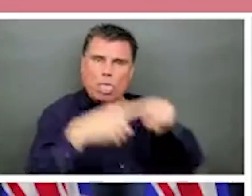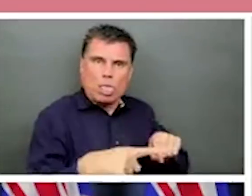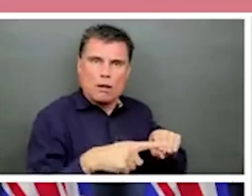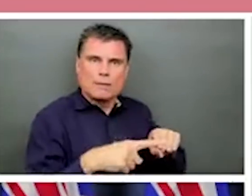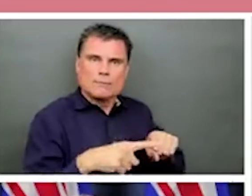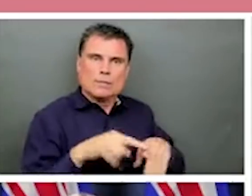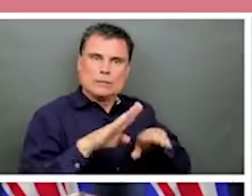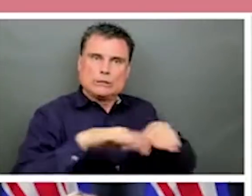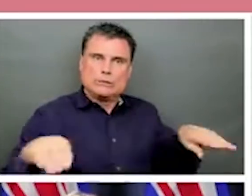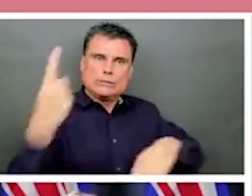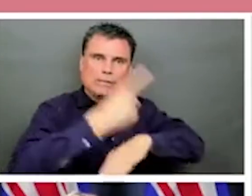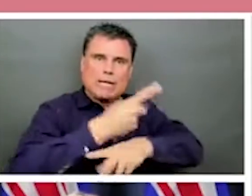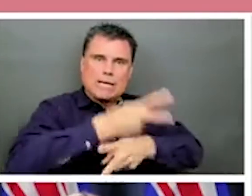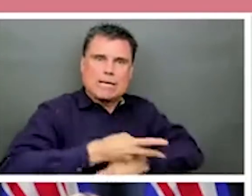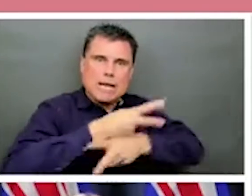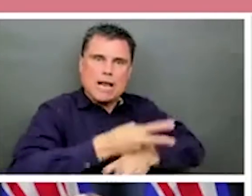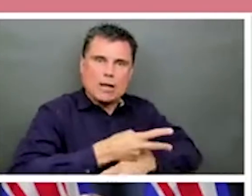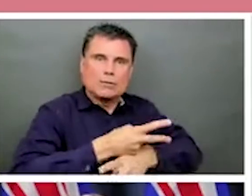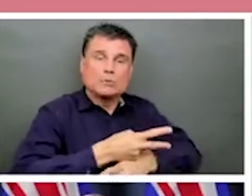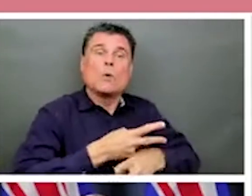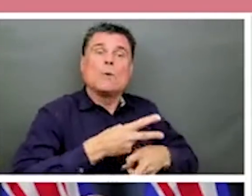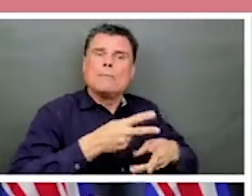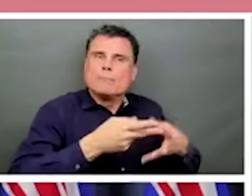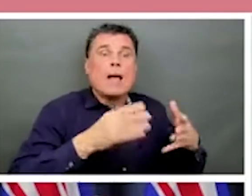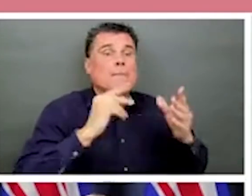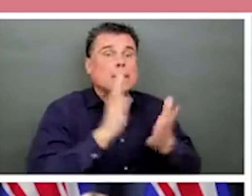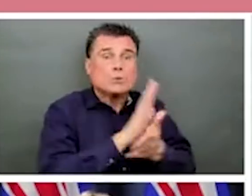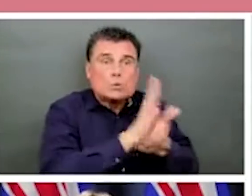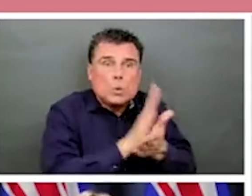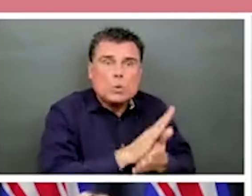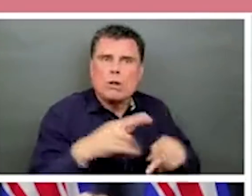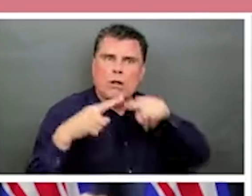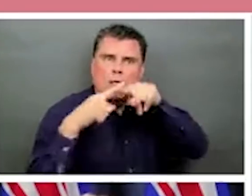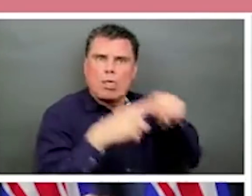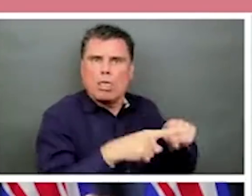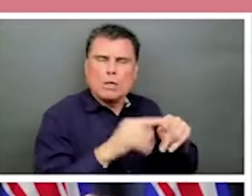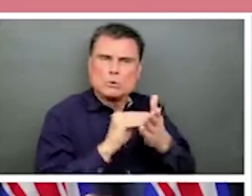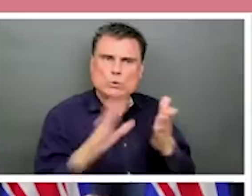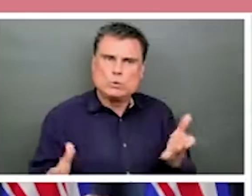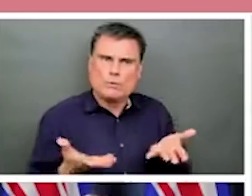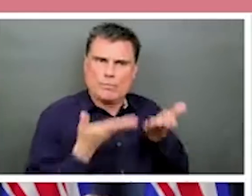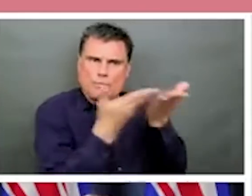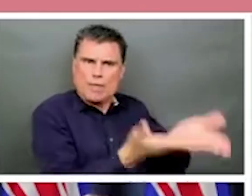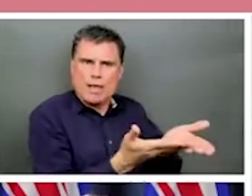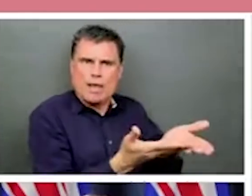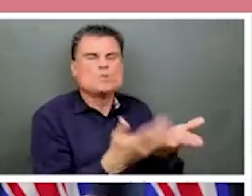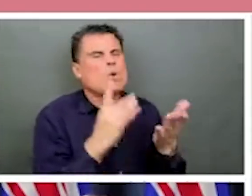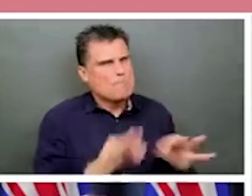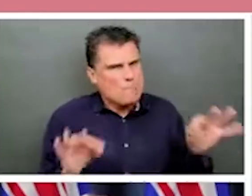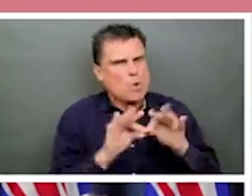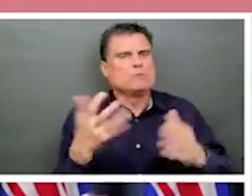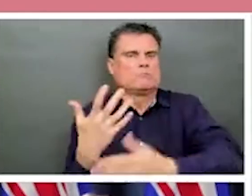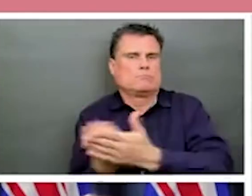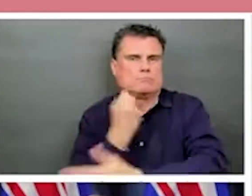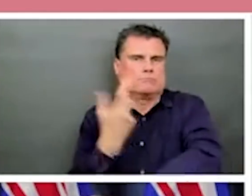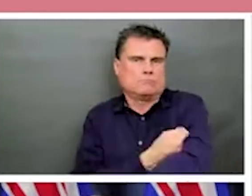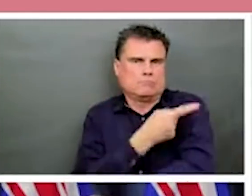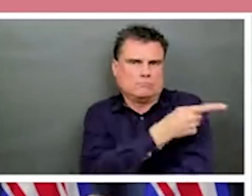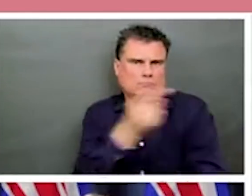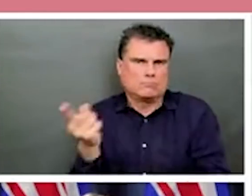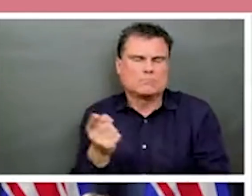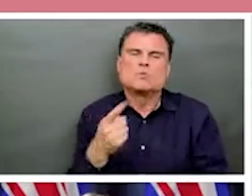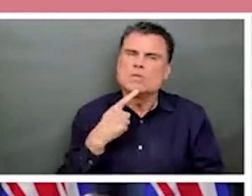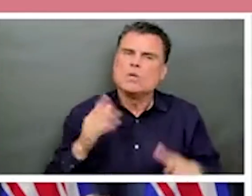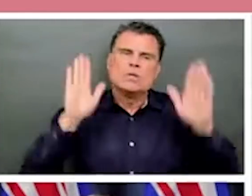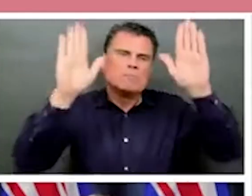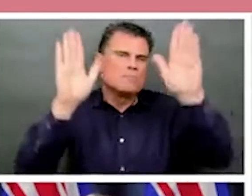childcare and in-person education is for us all, and the amazing job that we know the early